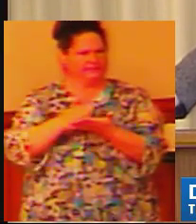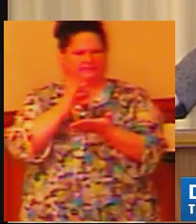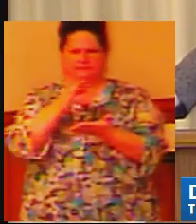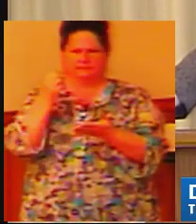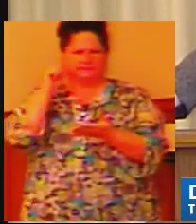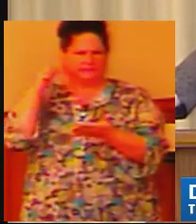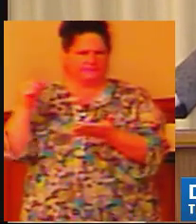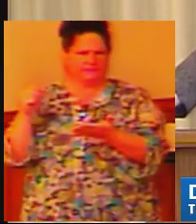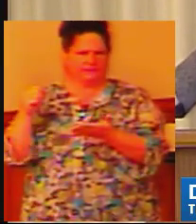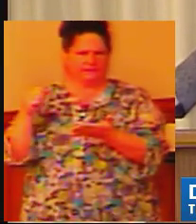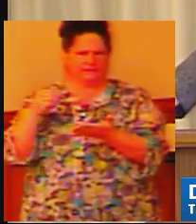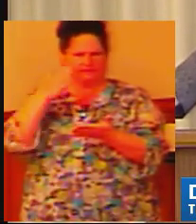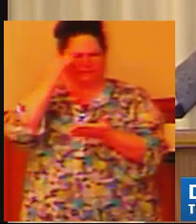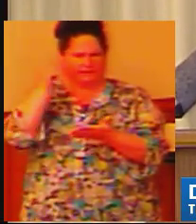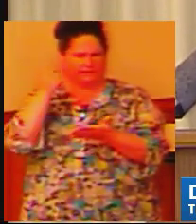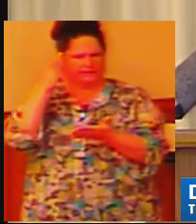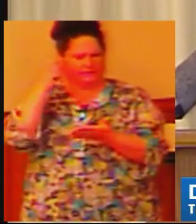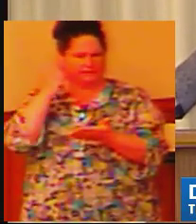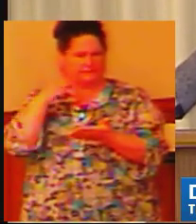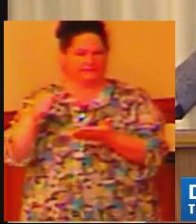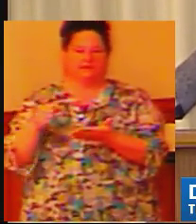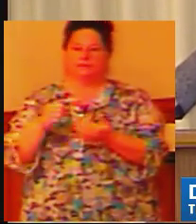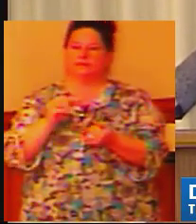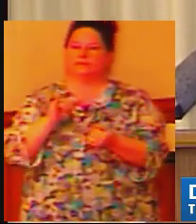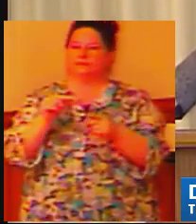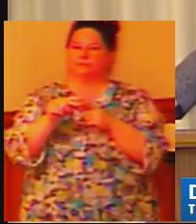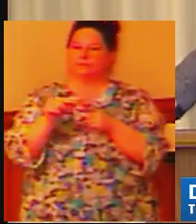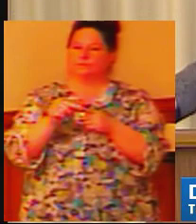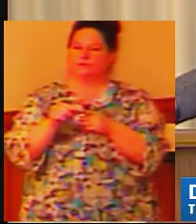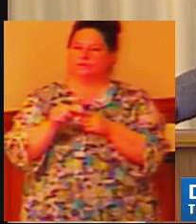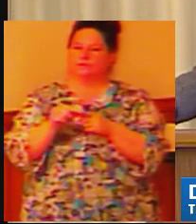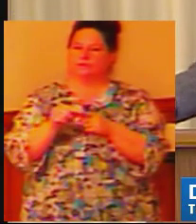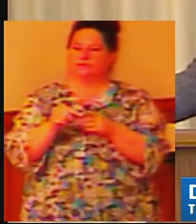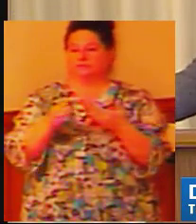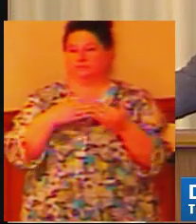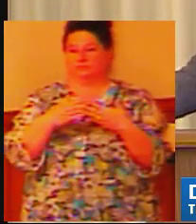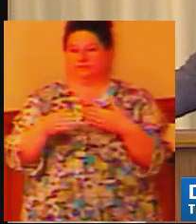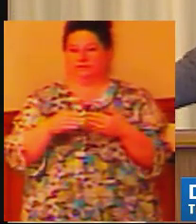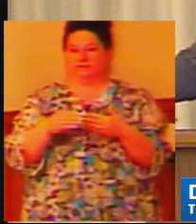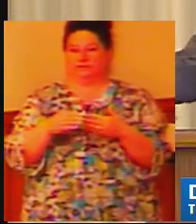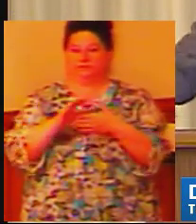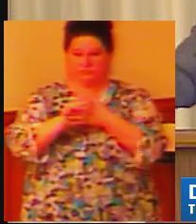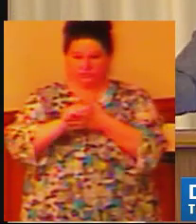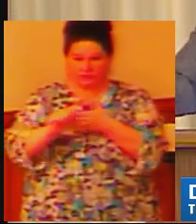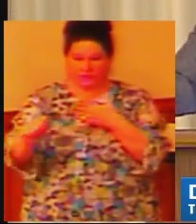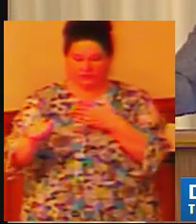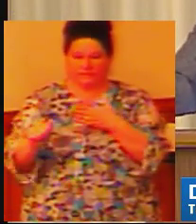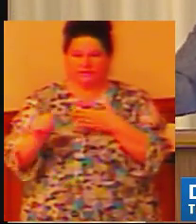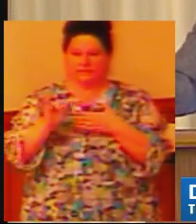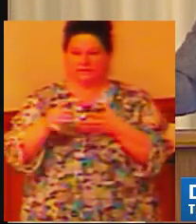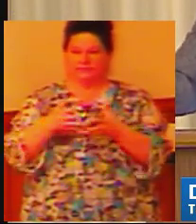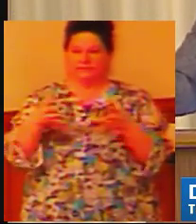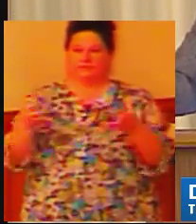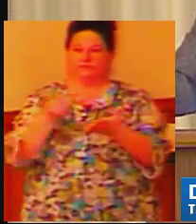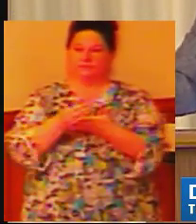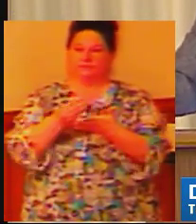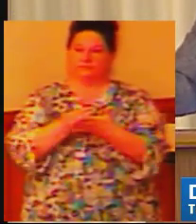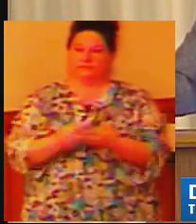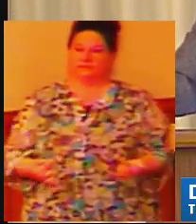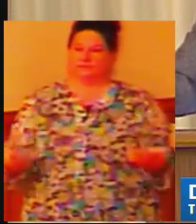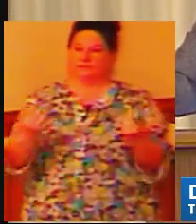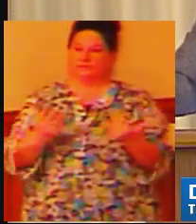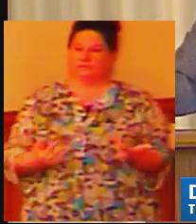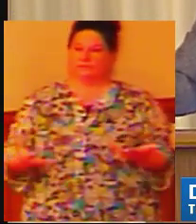silver. And that was the worth of their, even if it was a dollar, that'd be a lot of money to be burning all